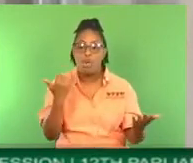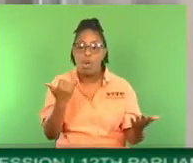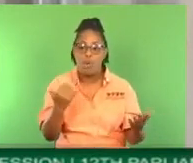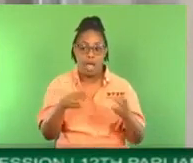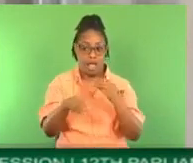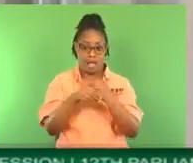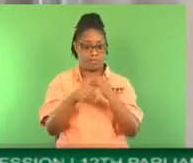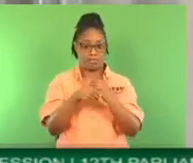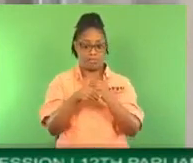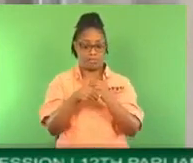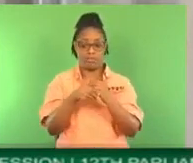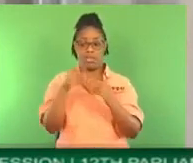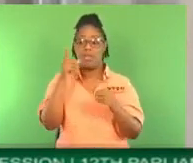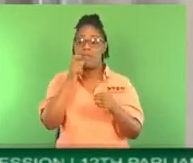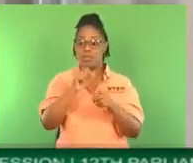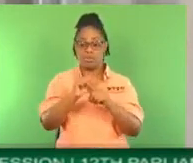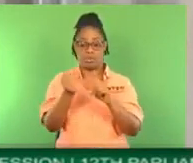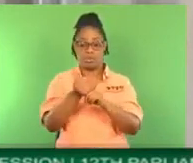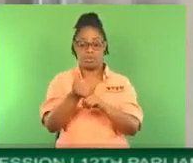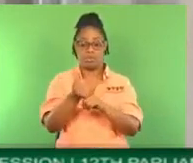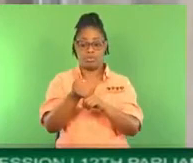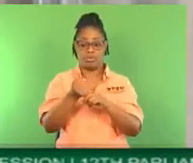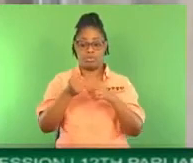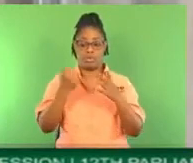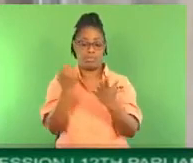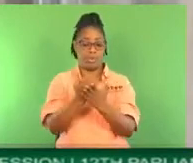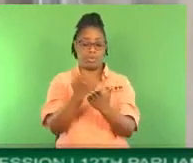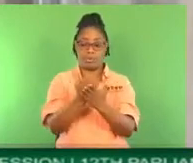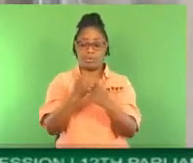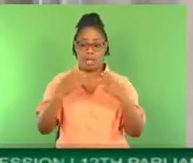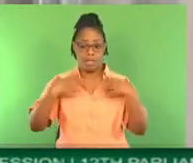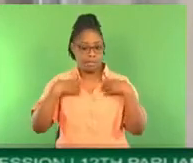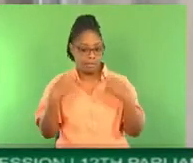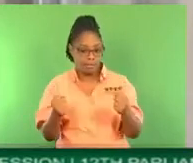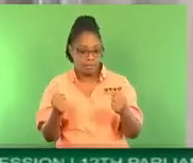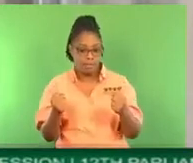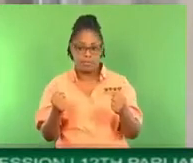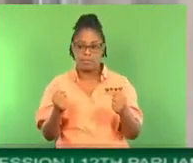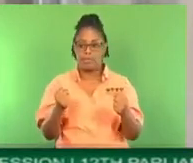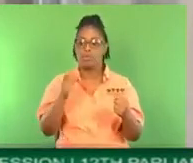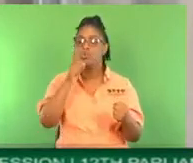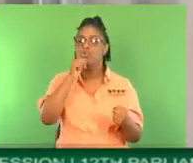now? For it is that the PNM led by the Rowley government